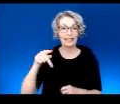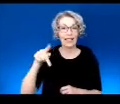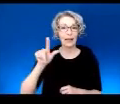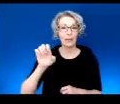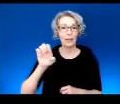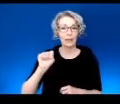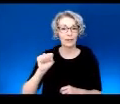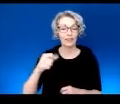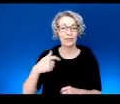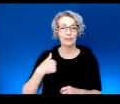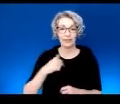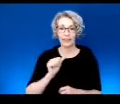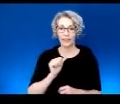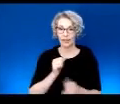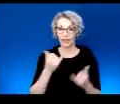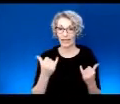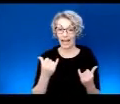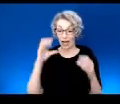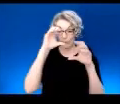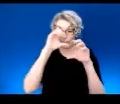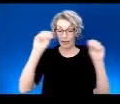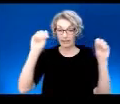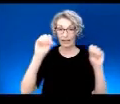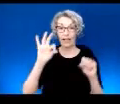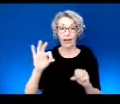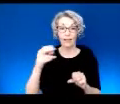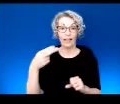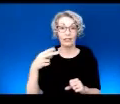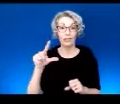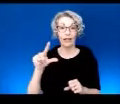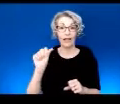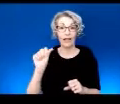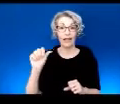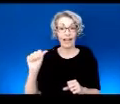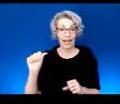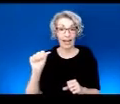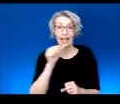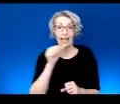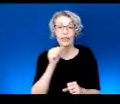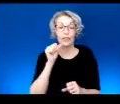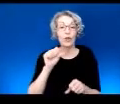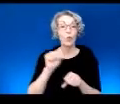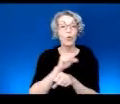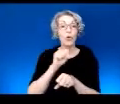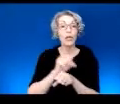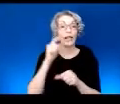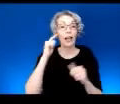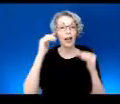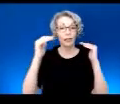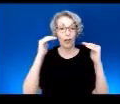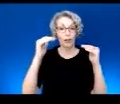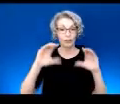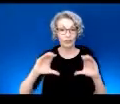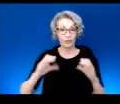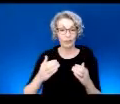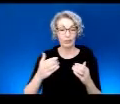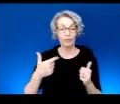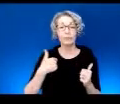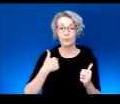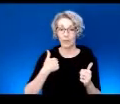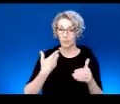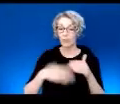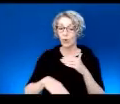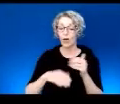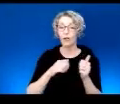am the current president of the HLAA Arizona Working Adult Chapter. And I was born with